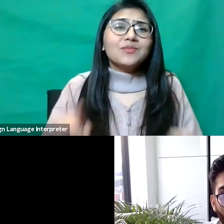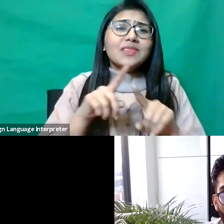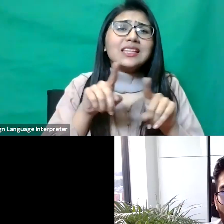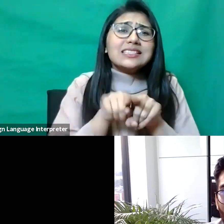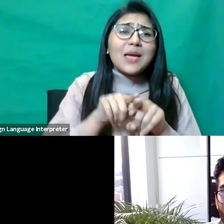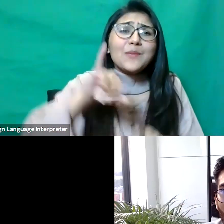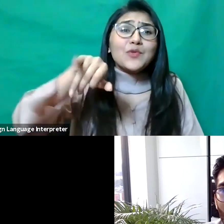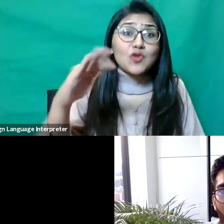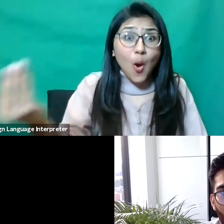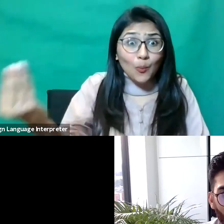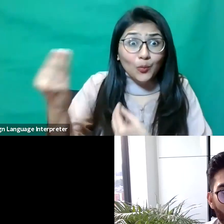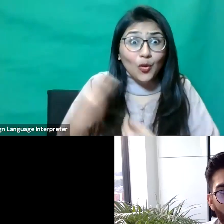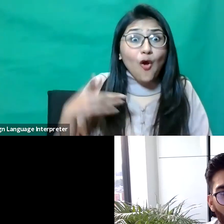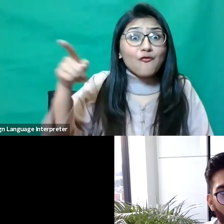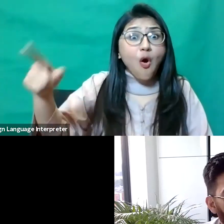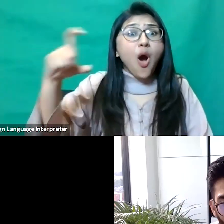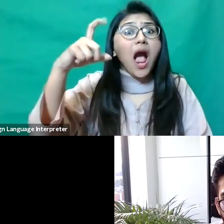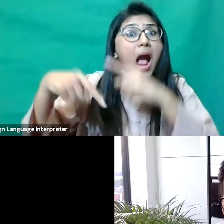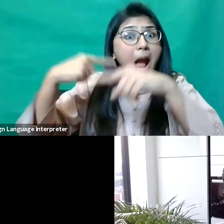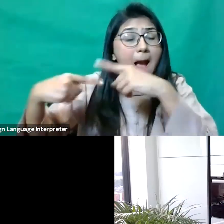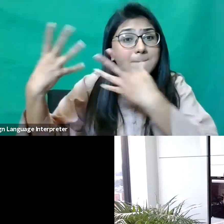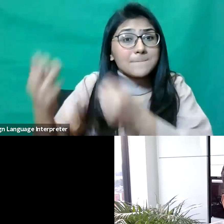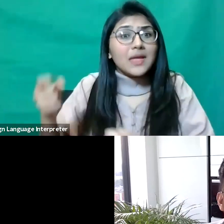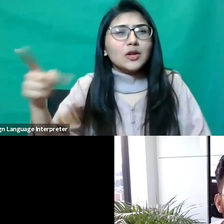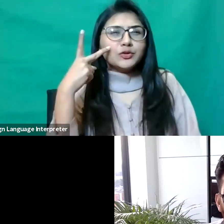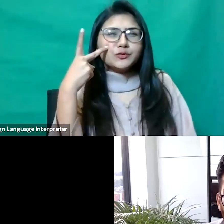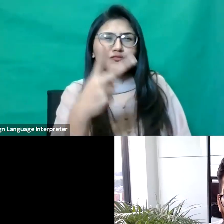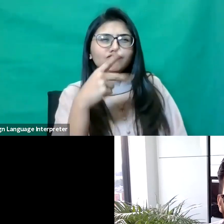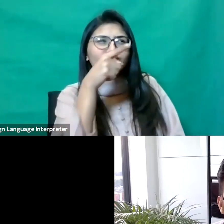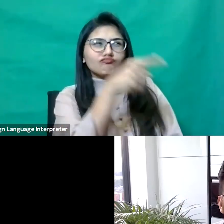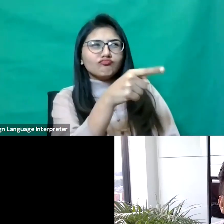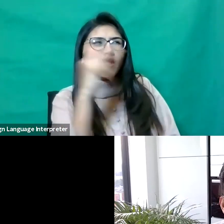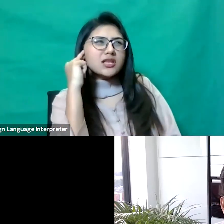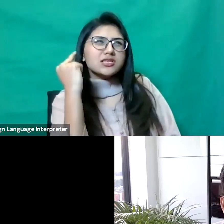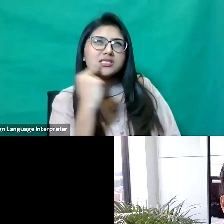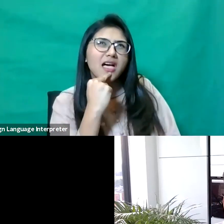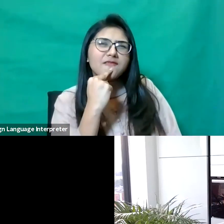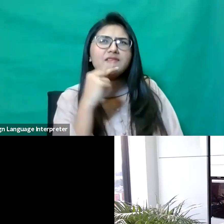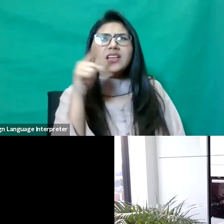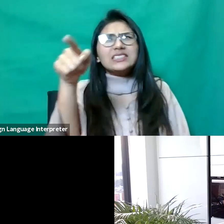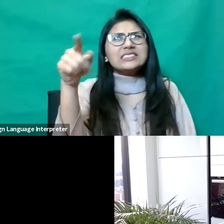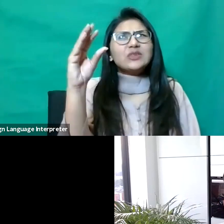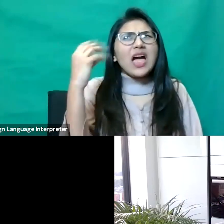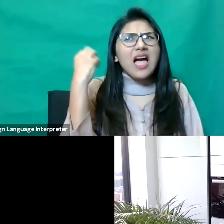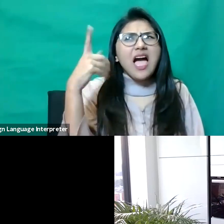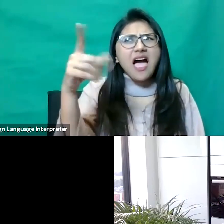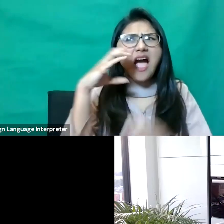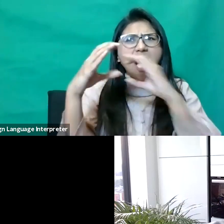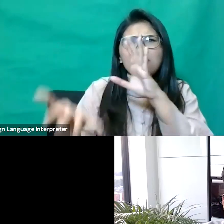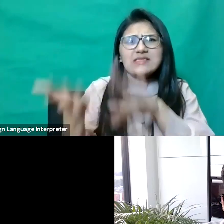be thinking about how this guy who is deaf and how this guy can able to communicate